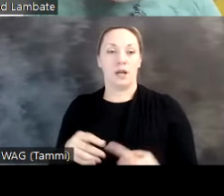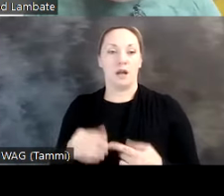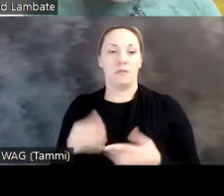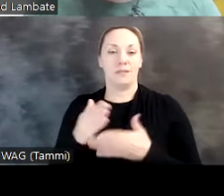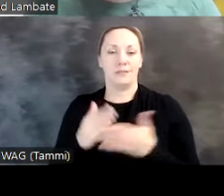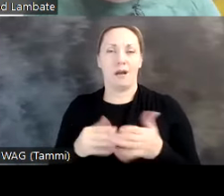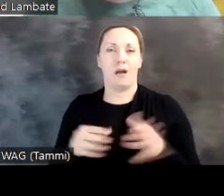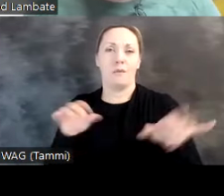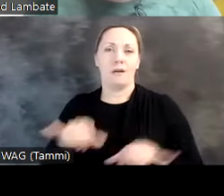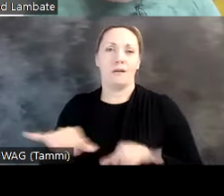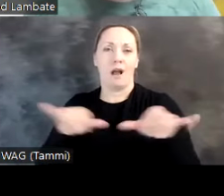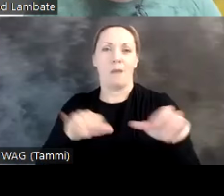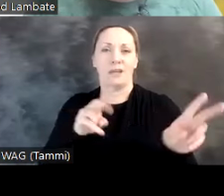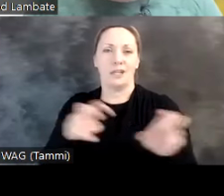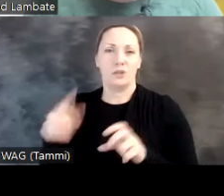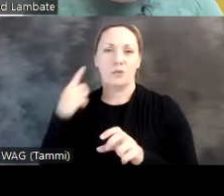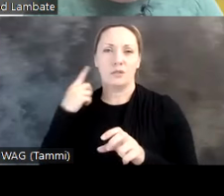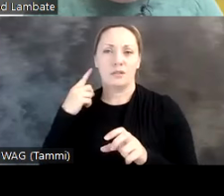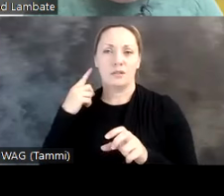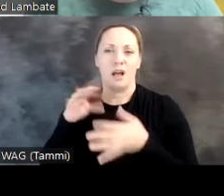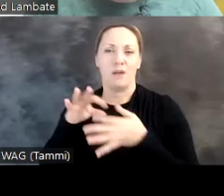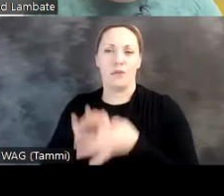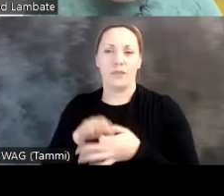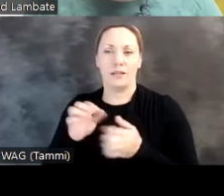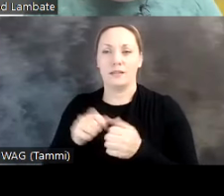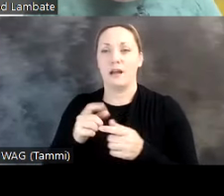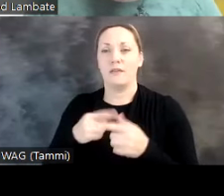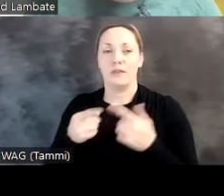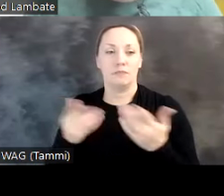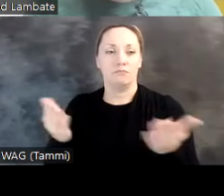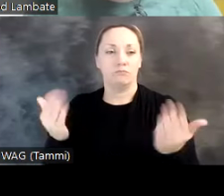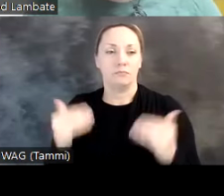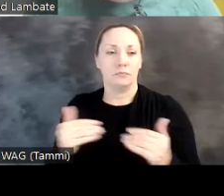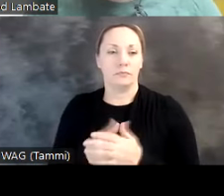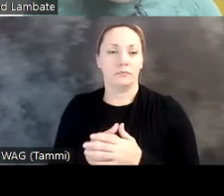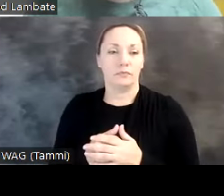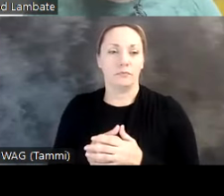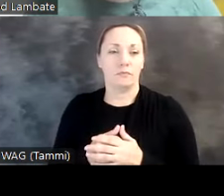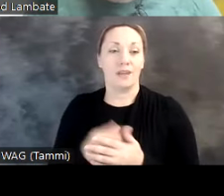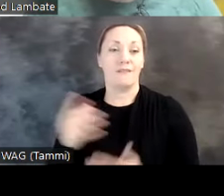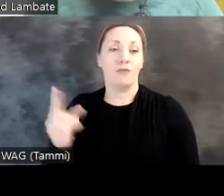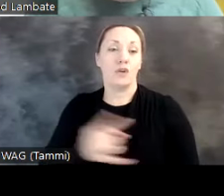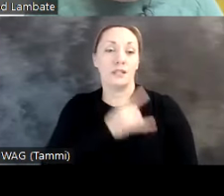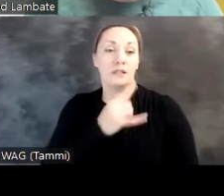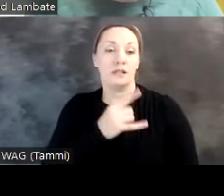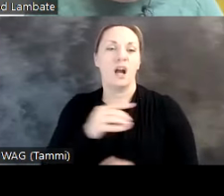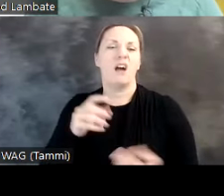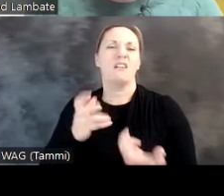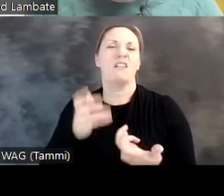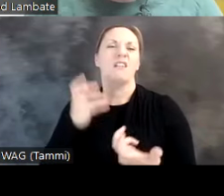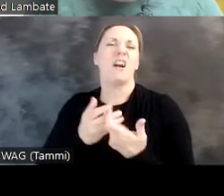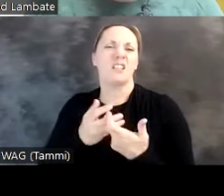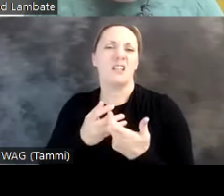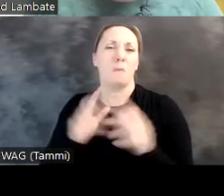common issues for around this, and then custom focus styling also with some examples we'll have a